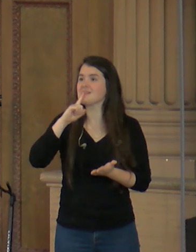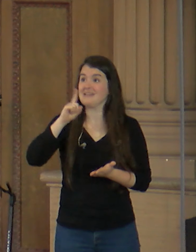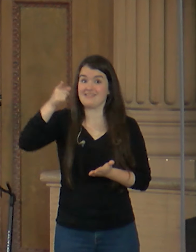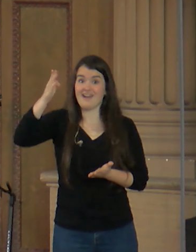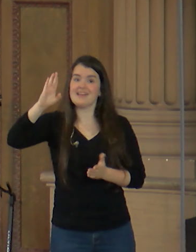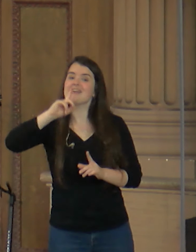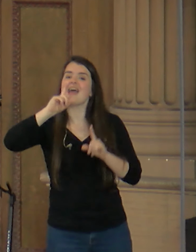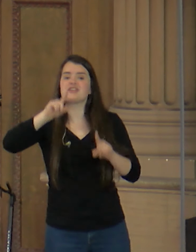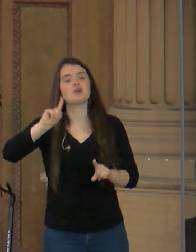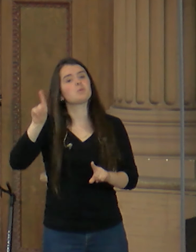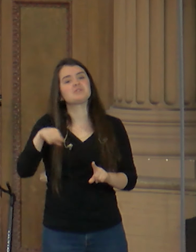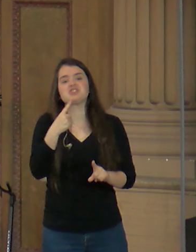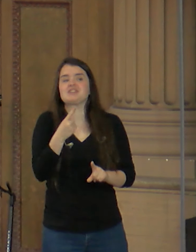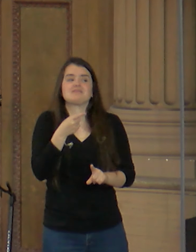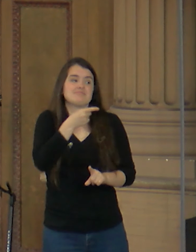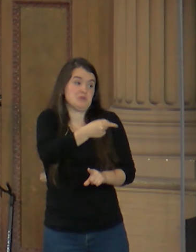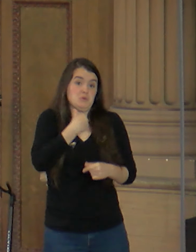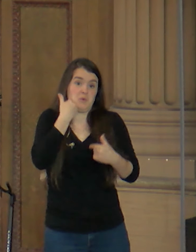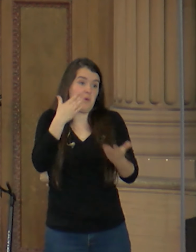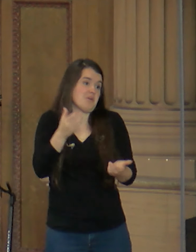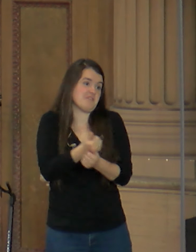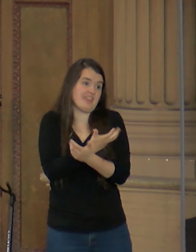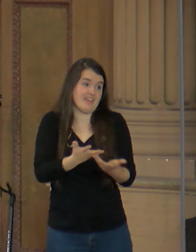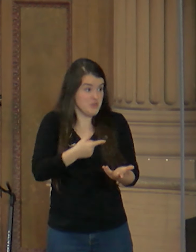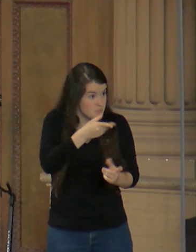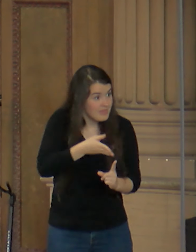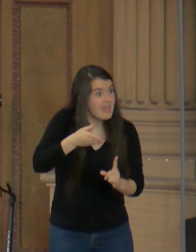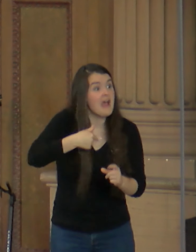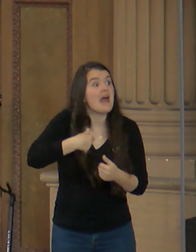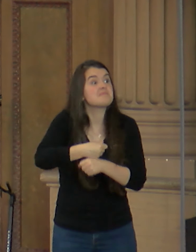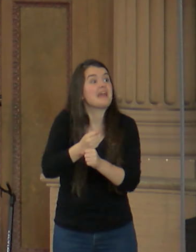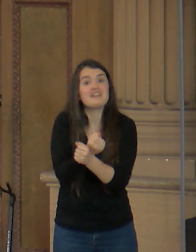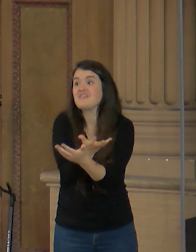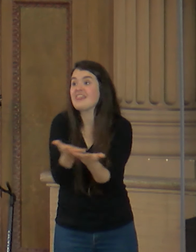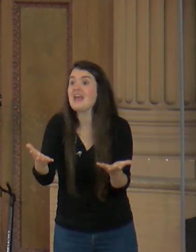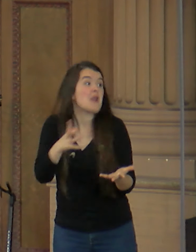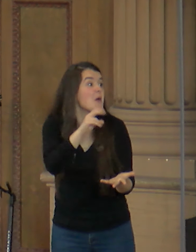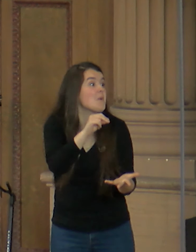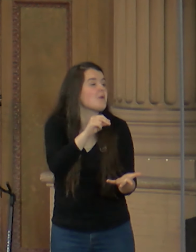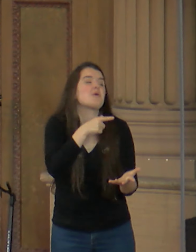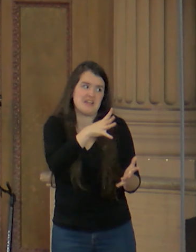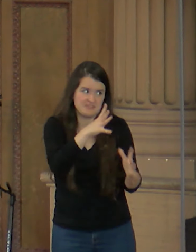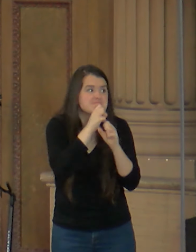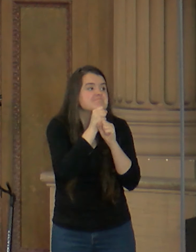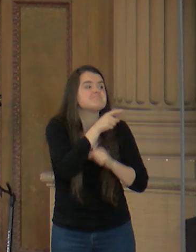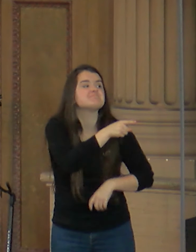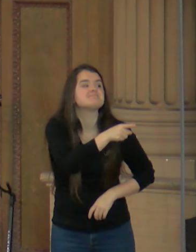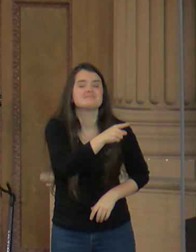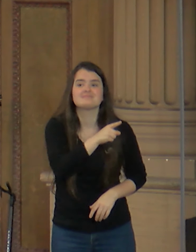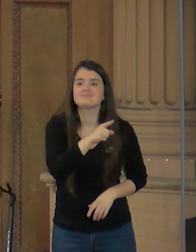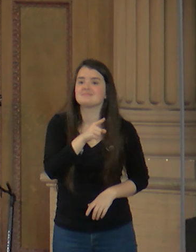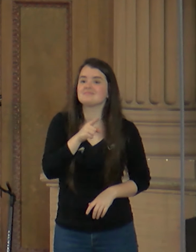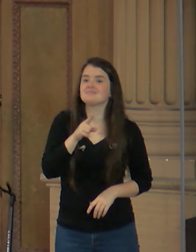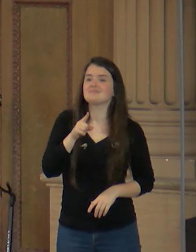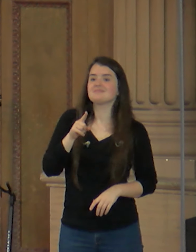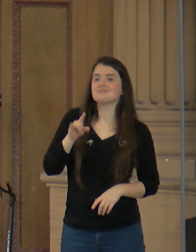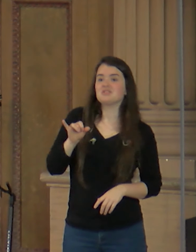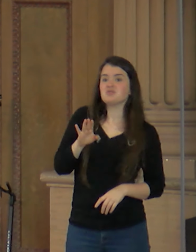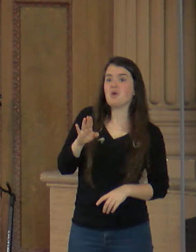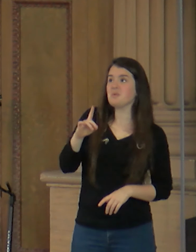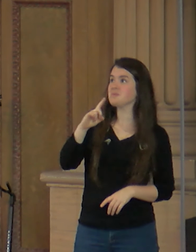said, Job, were you there when I made it all? No? Okay, then be quiet. And Job comes on, he says, God, you allowed